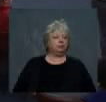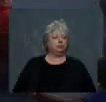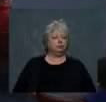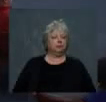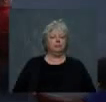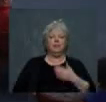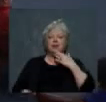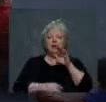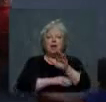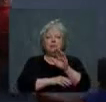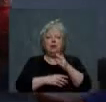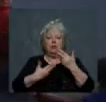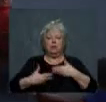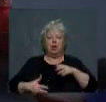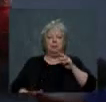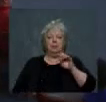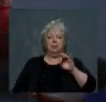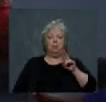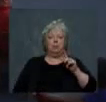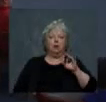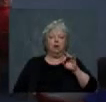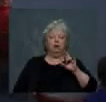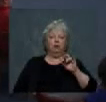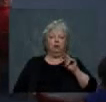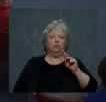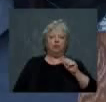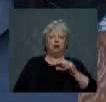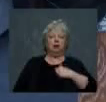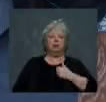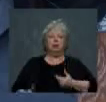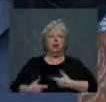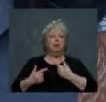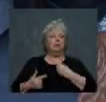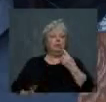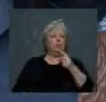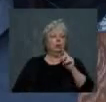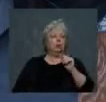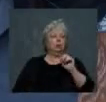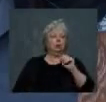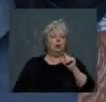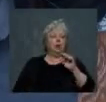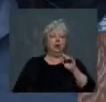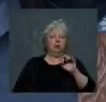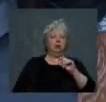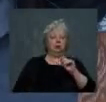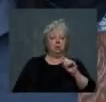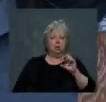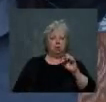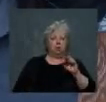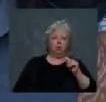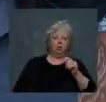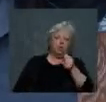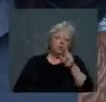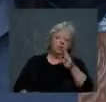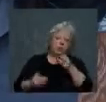Good afternoon. My name is Mark Franks. I live at number 1 Talmadge Court, a few blocks from the proposed